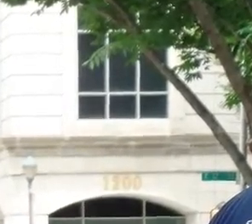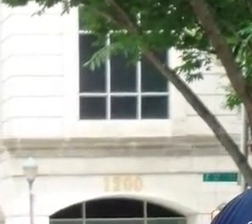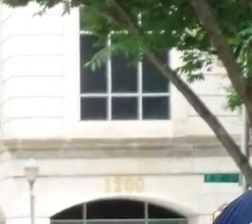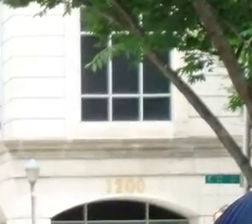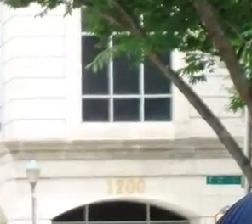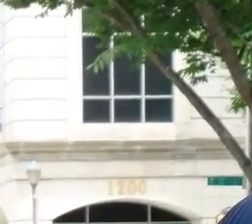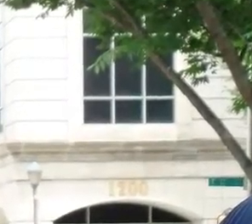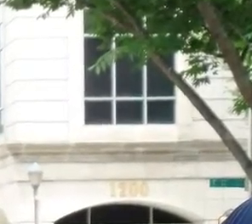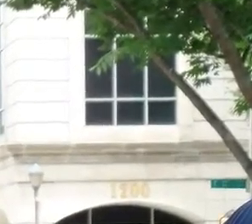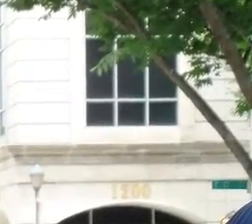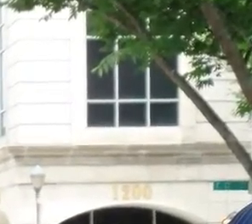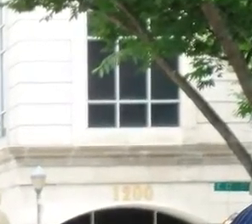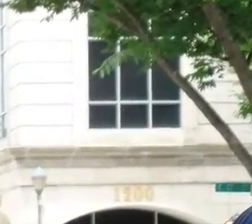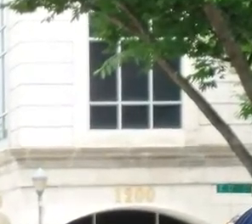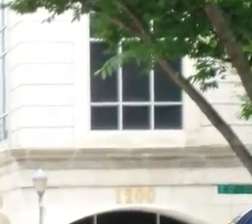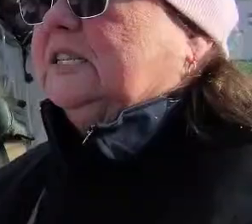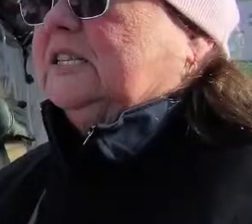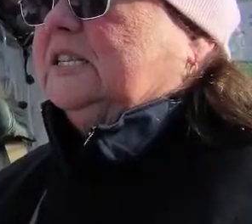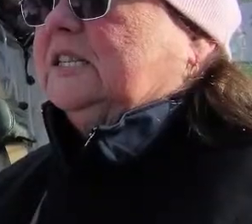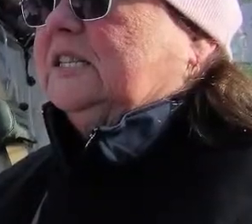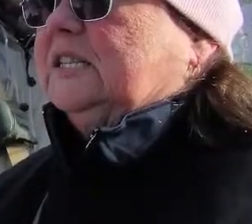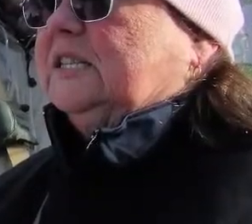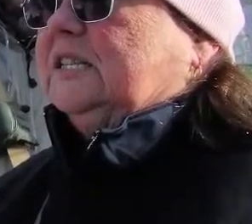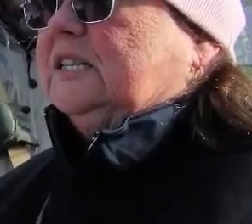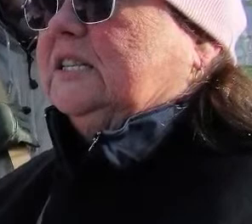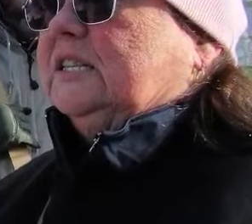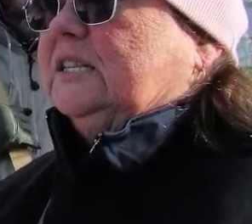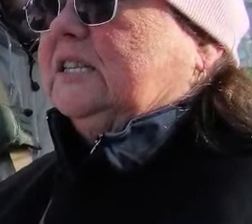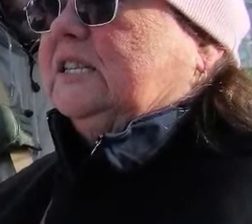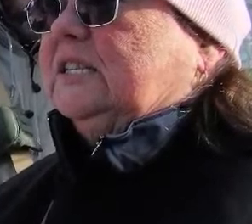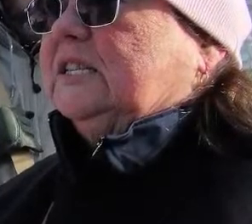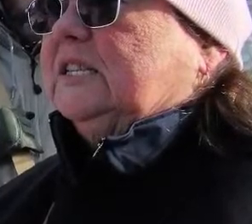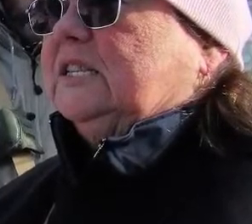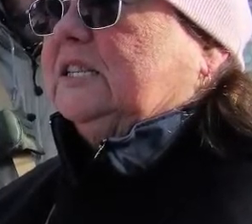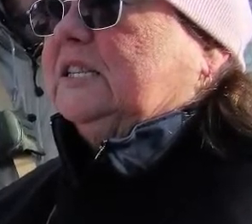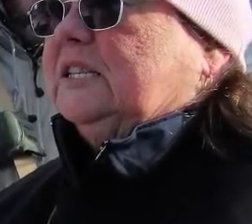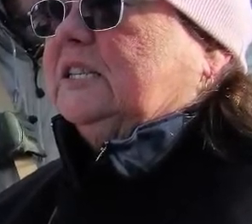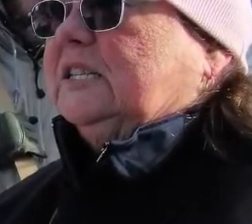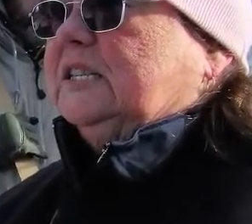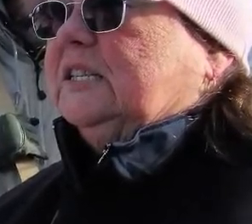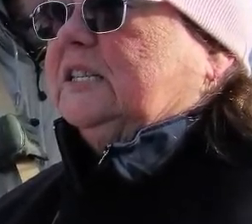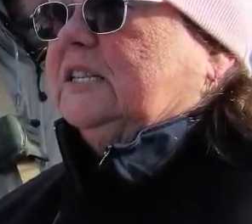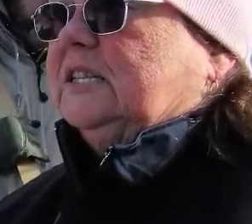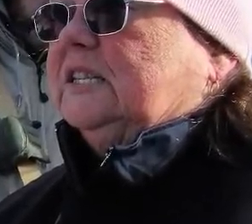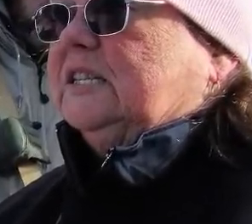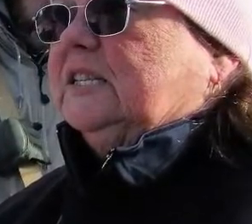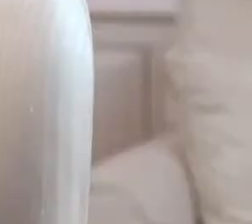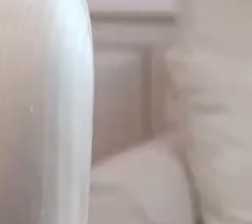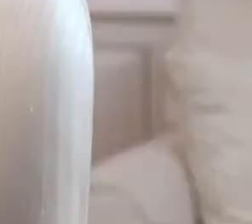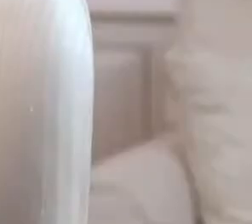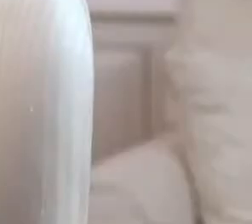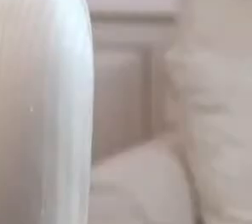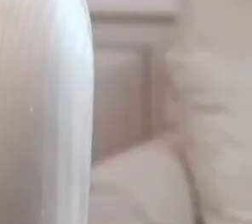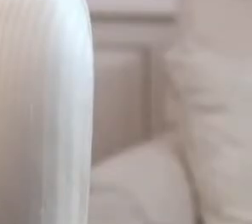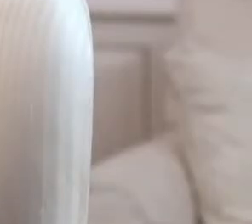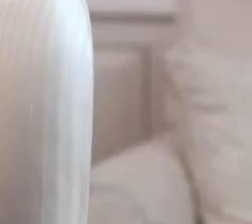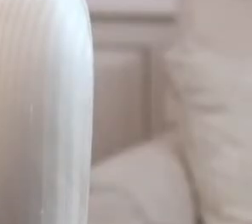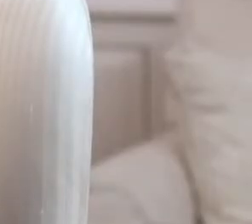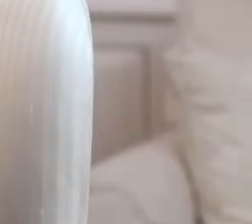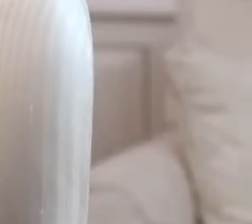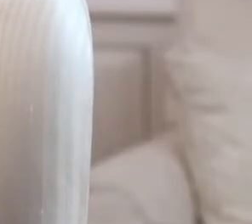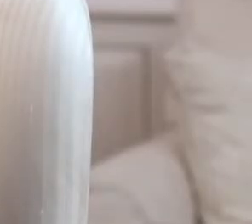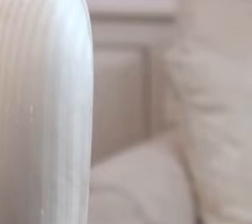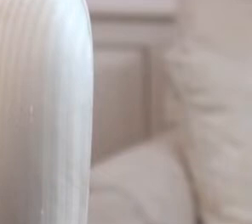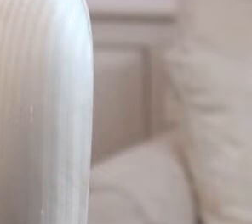belonging and the power of resilience, and how do we build that muscle. And